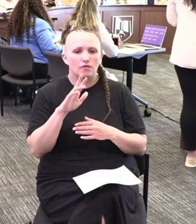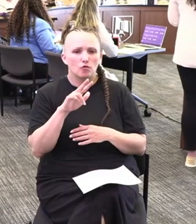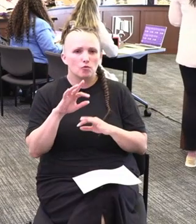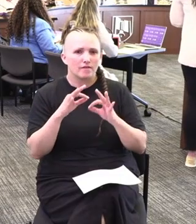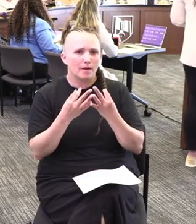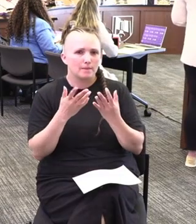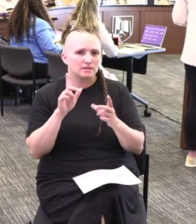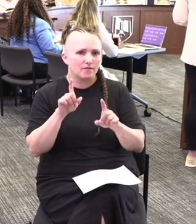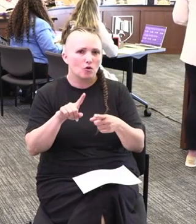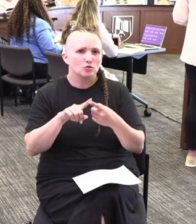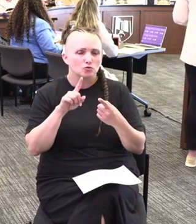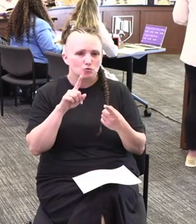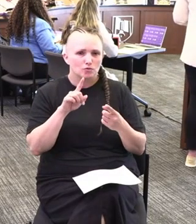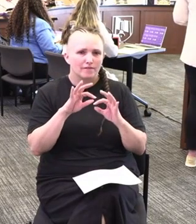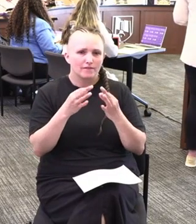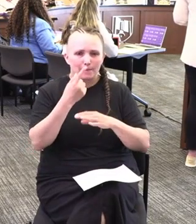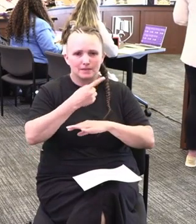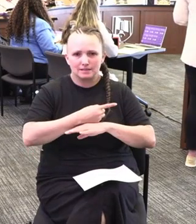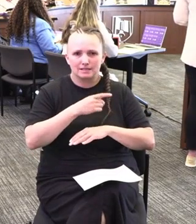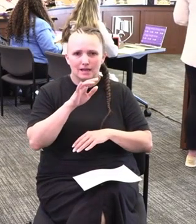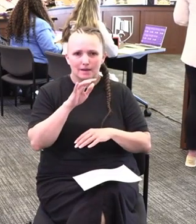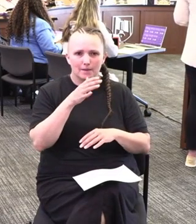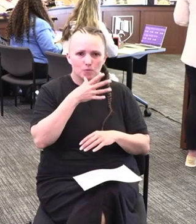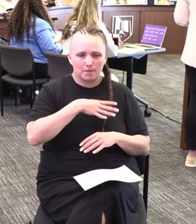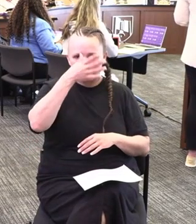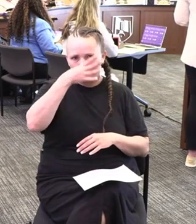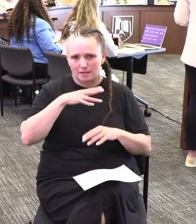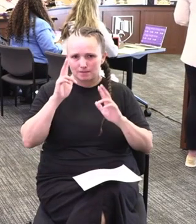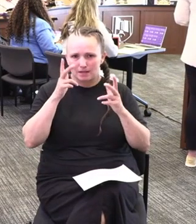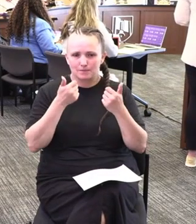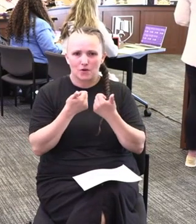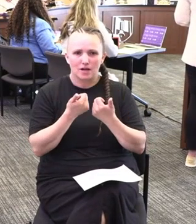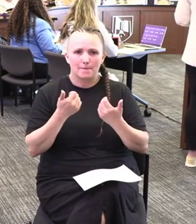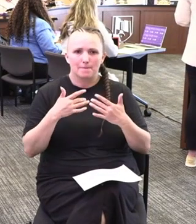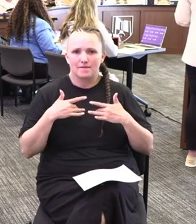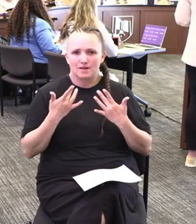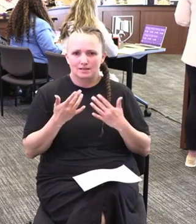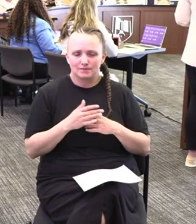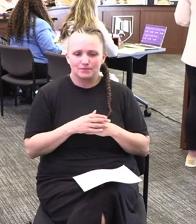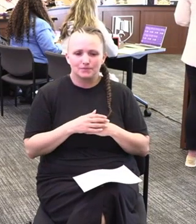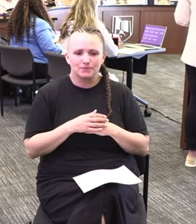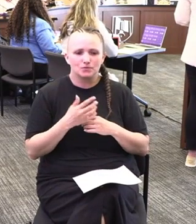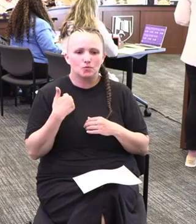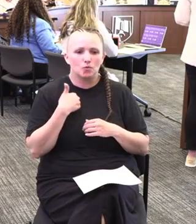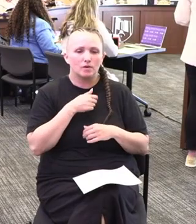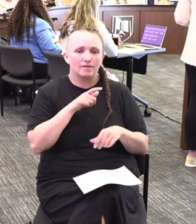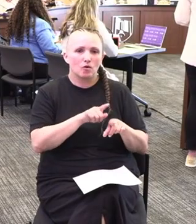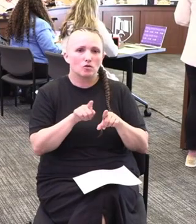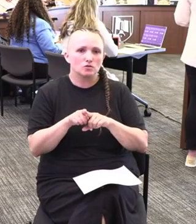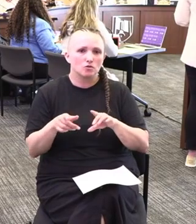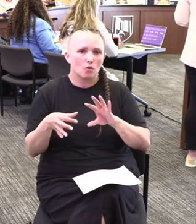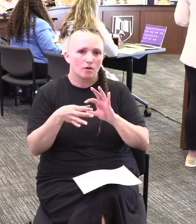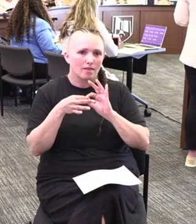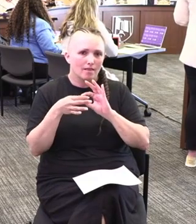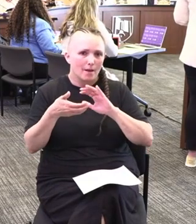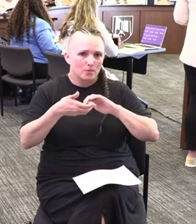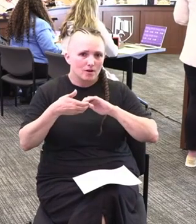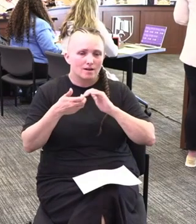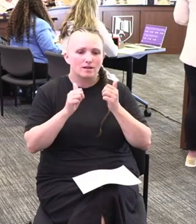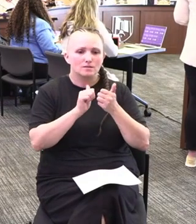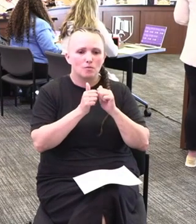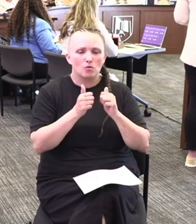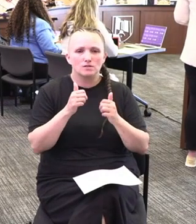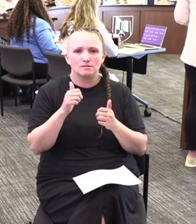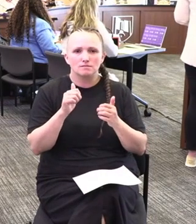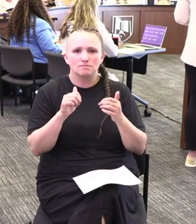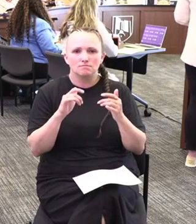at the men's and women's basketball game event. In addition, we have collaborated on several sports camps and clinics as well.